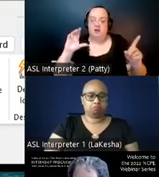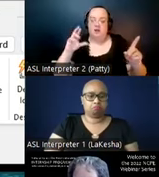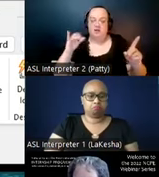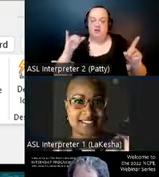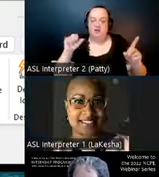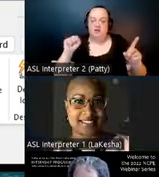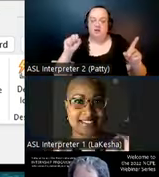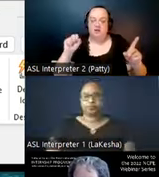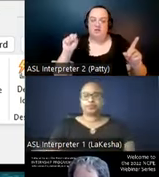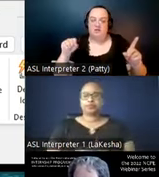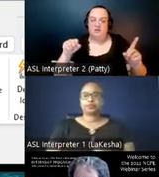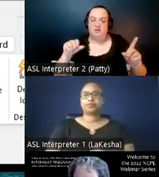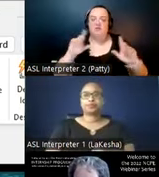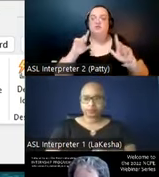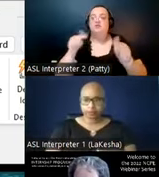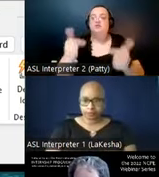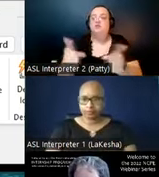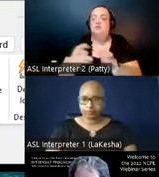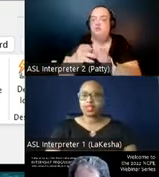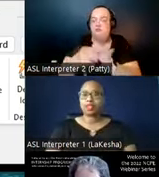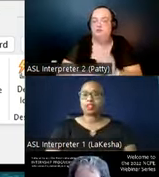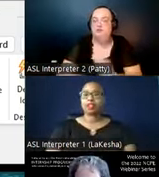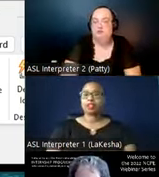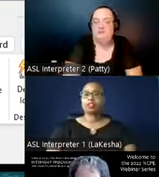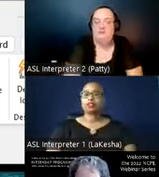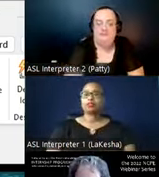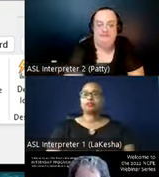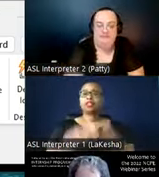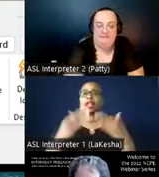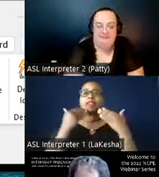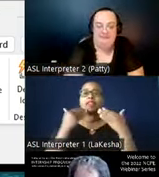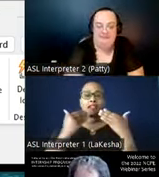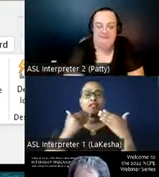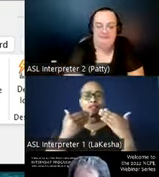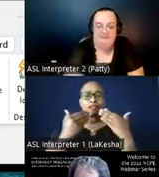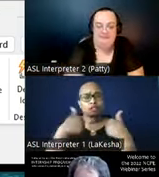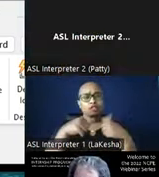So thank you, Aaron. I can try to answer that maybe a little bit further.